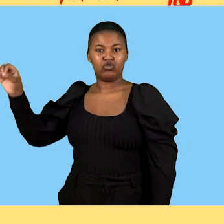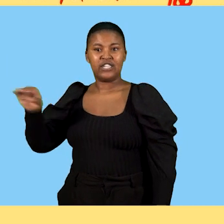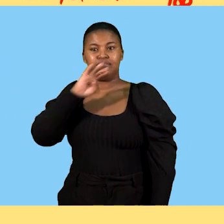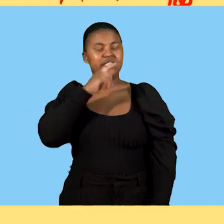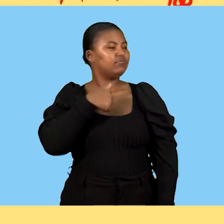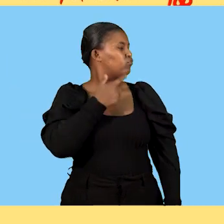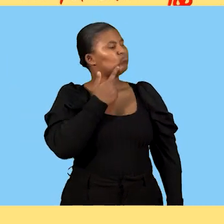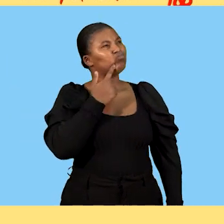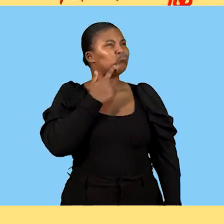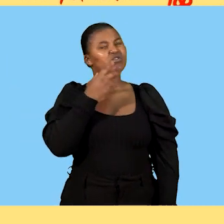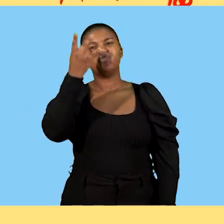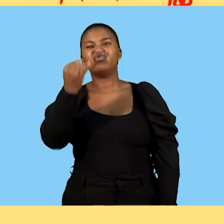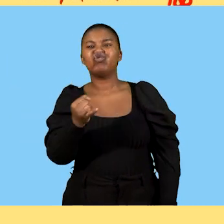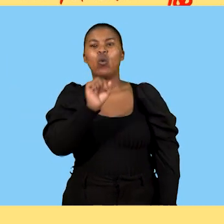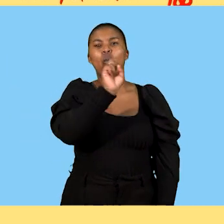And then I will get